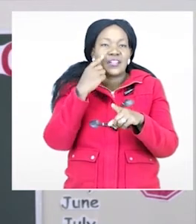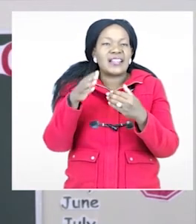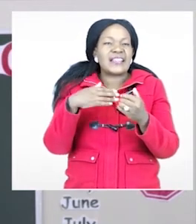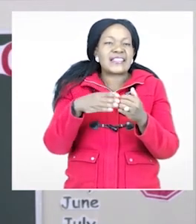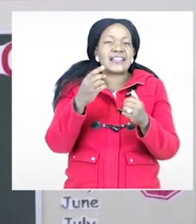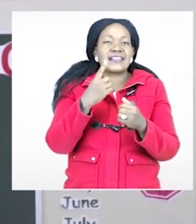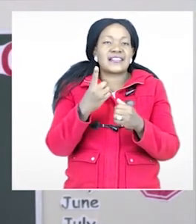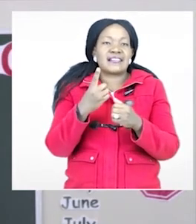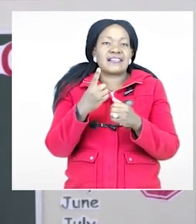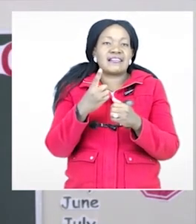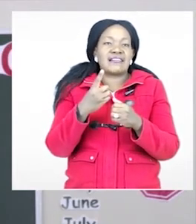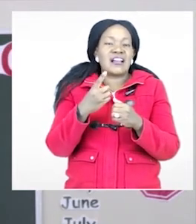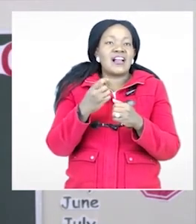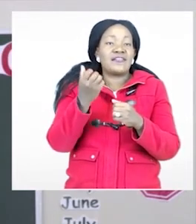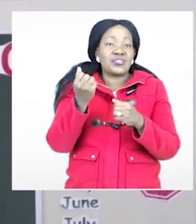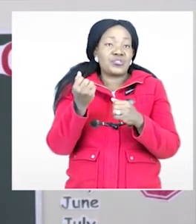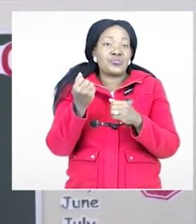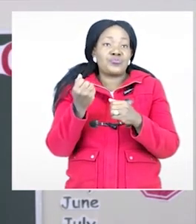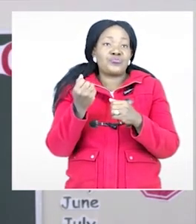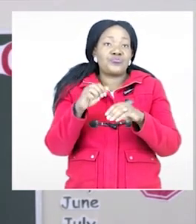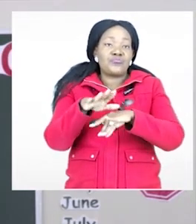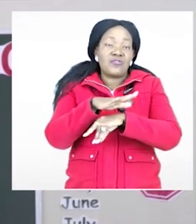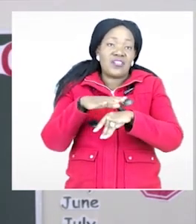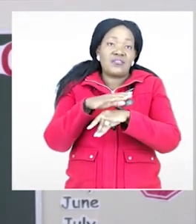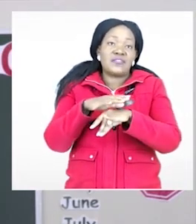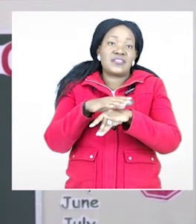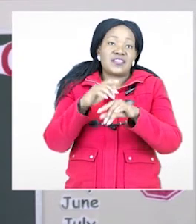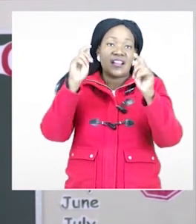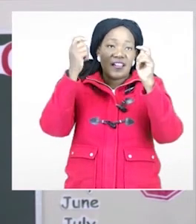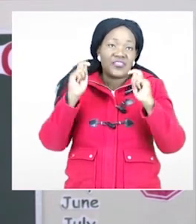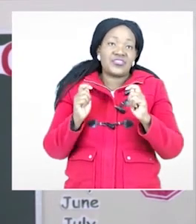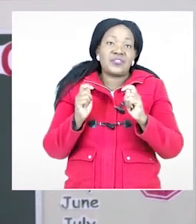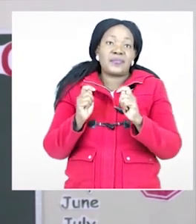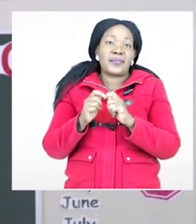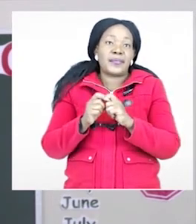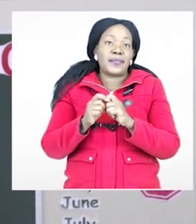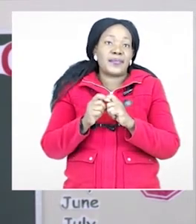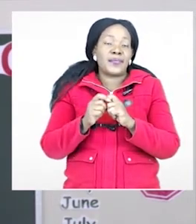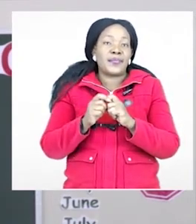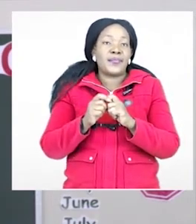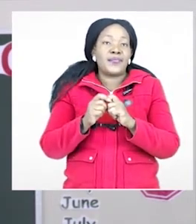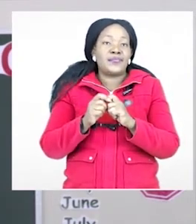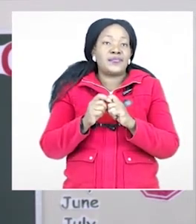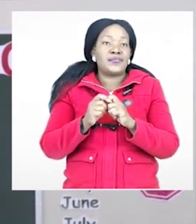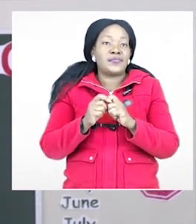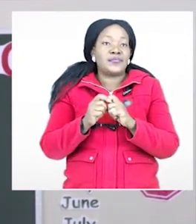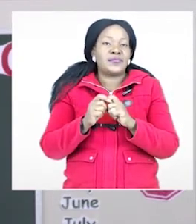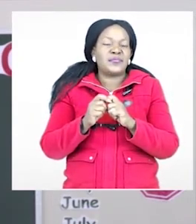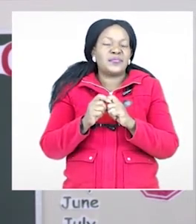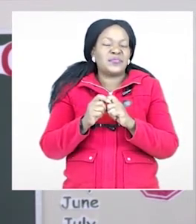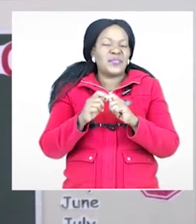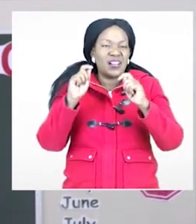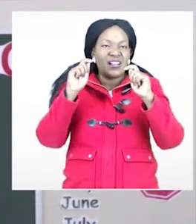I have two animals and I have a shape. Now let's think about it a little bit. Does a shape fit with